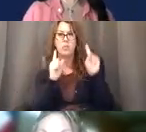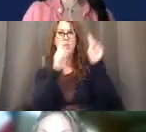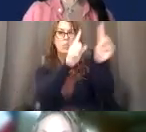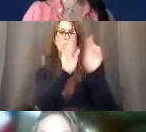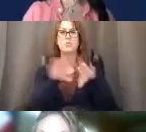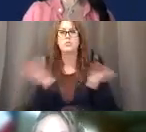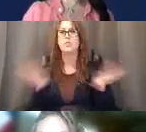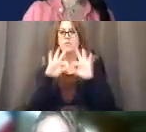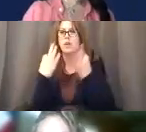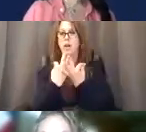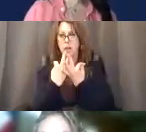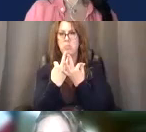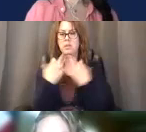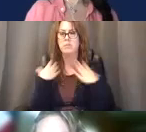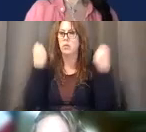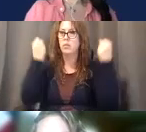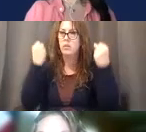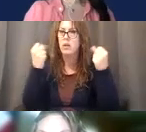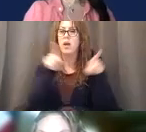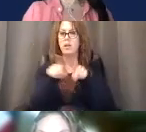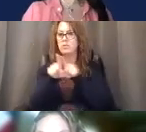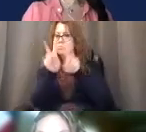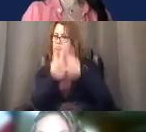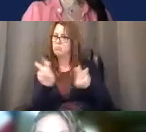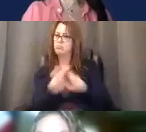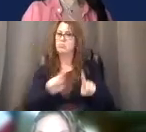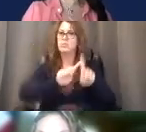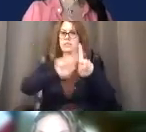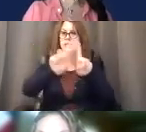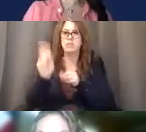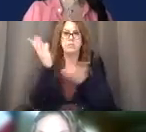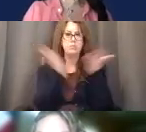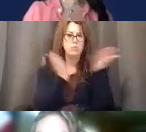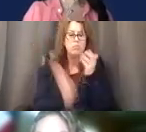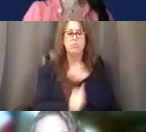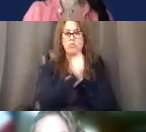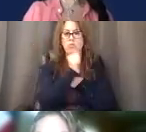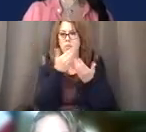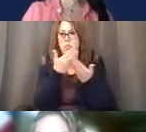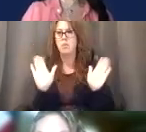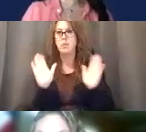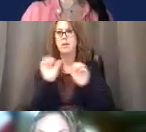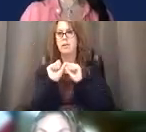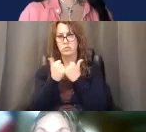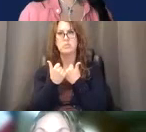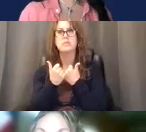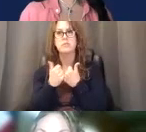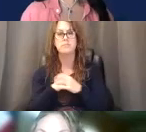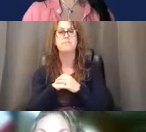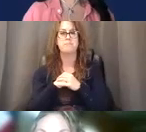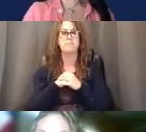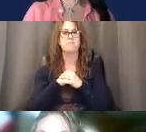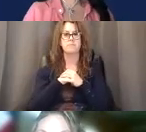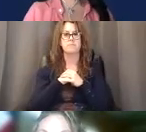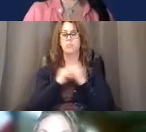starting to look at the larger landscape of services being offered across private and public agencies. The goal of